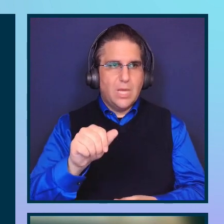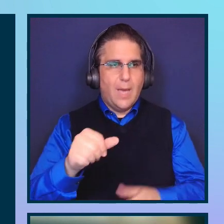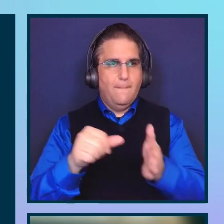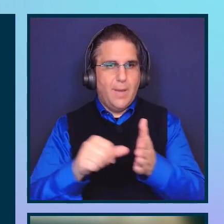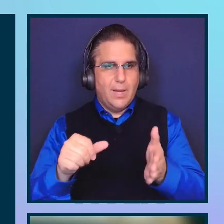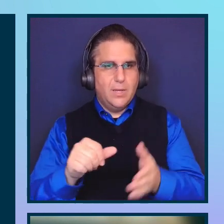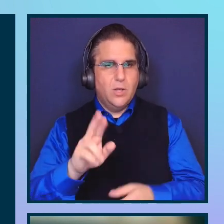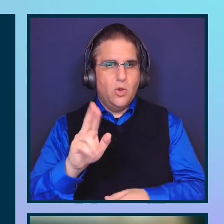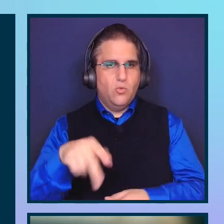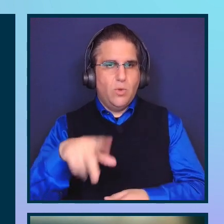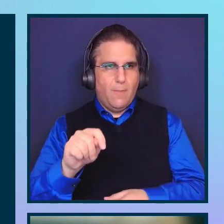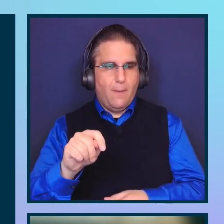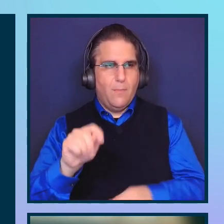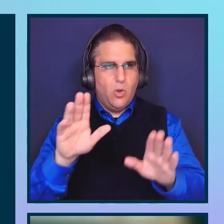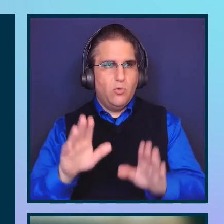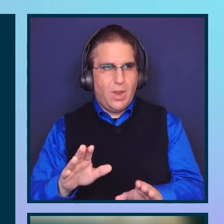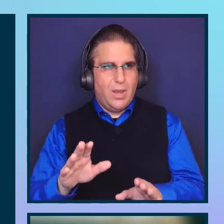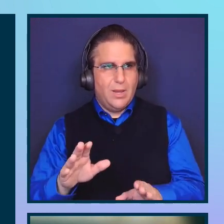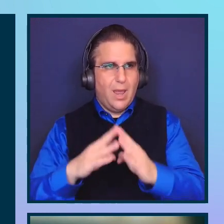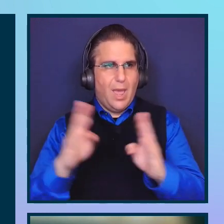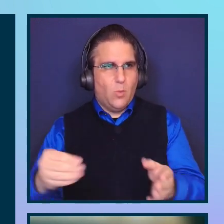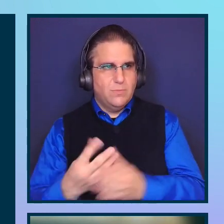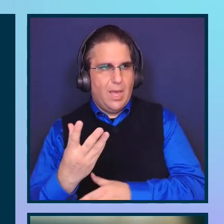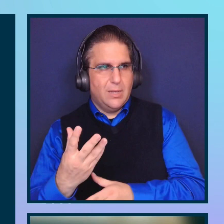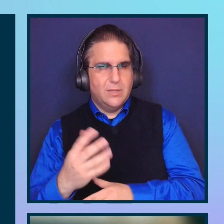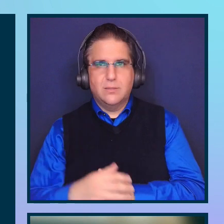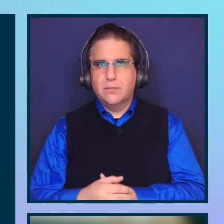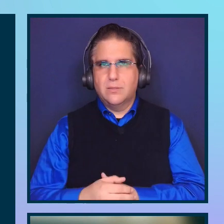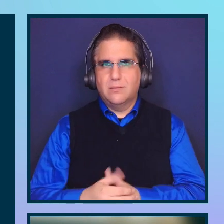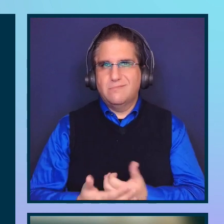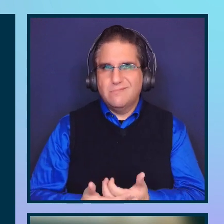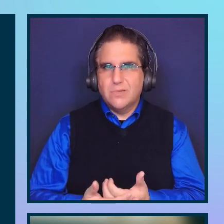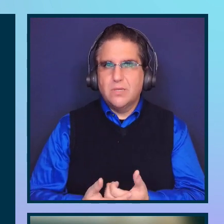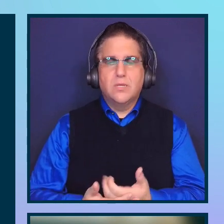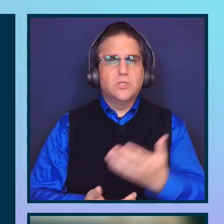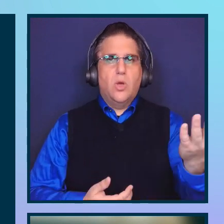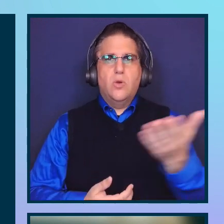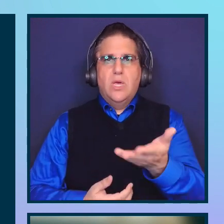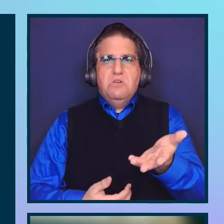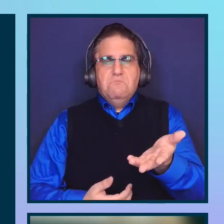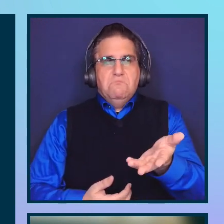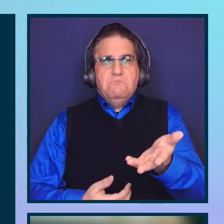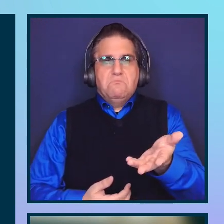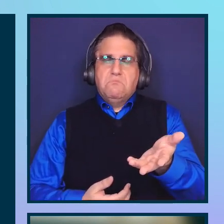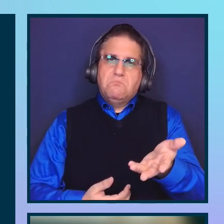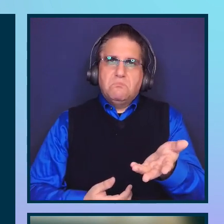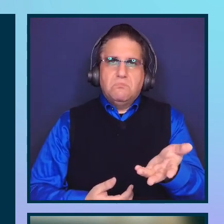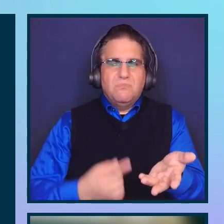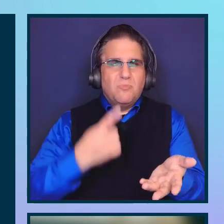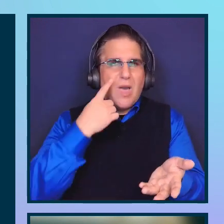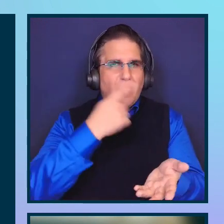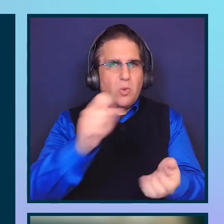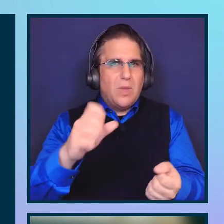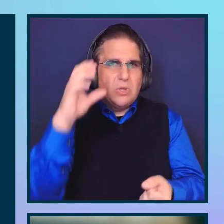repot, great, houseplant. But it's probably safe it's safe to think that you